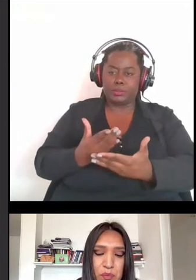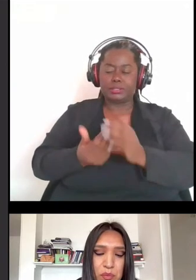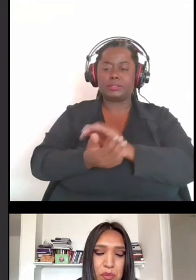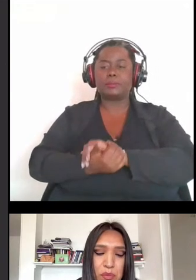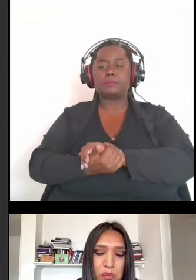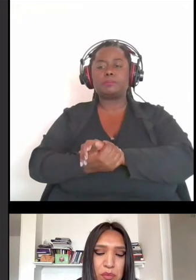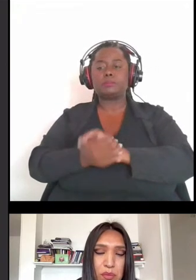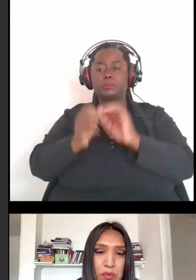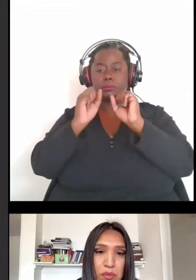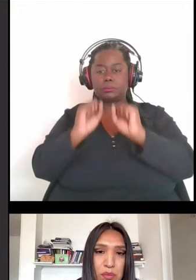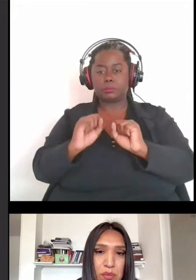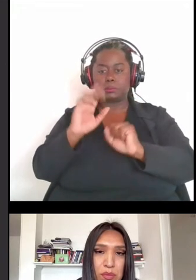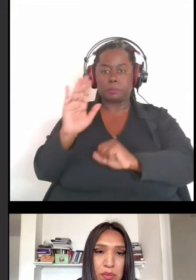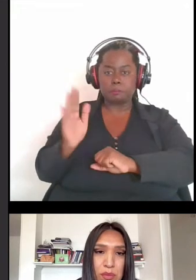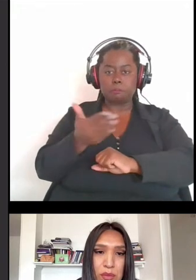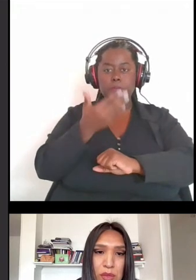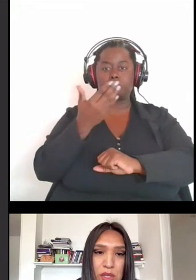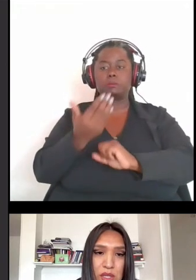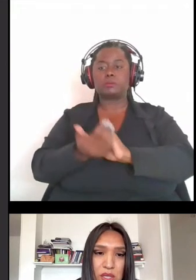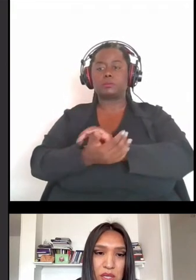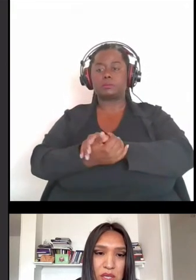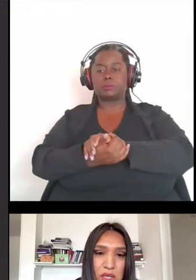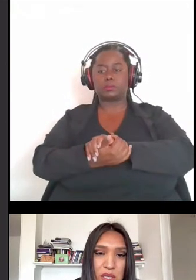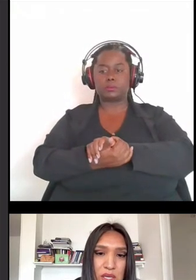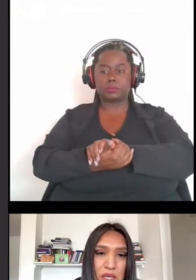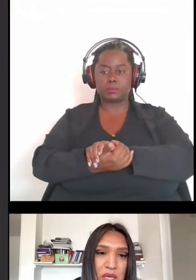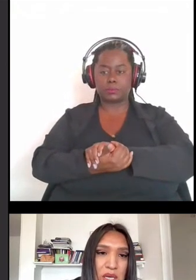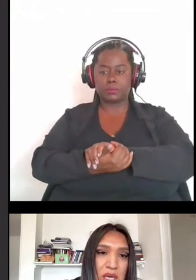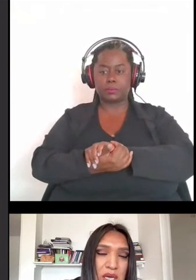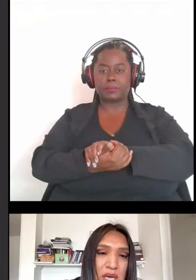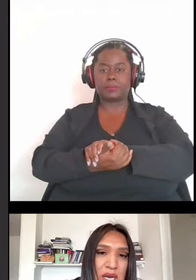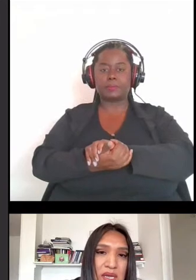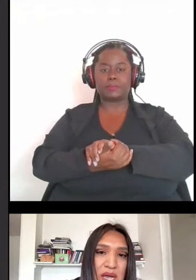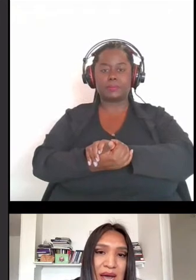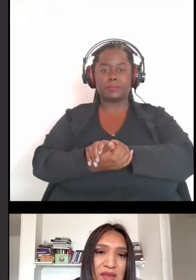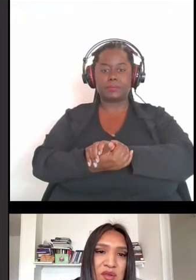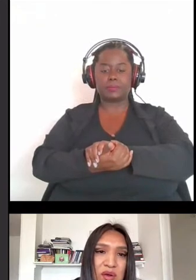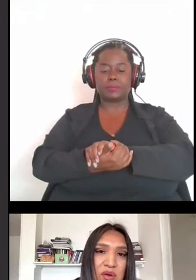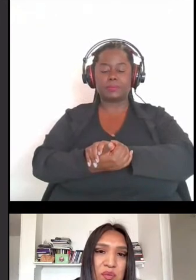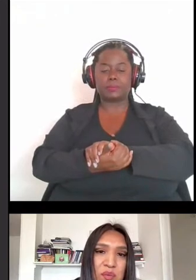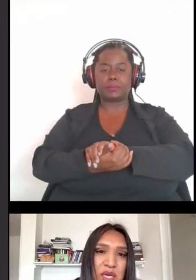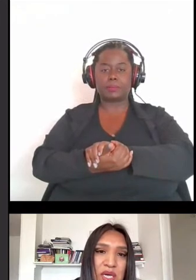issues so let's move to the next images